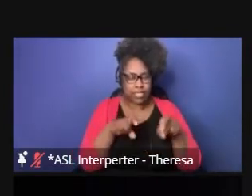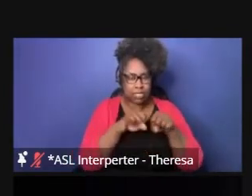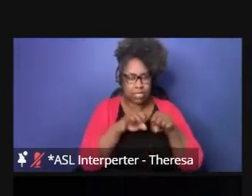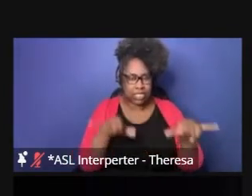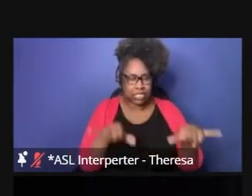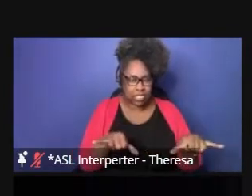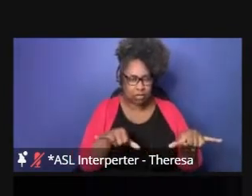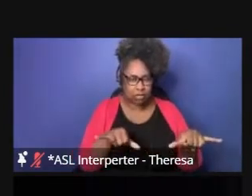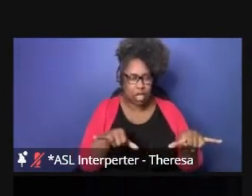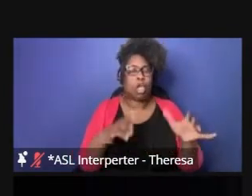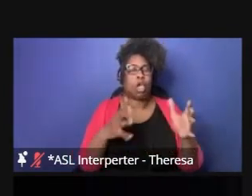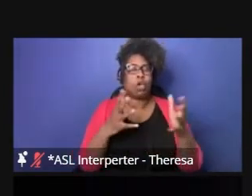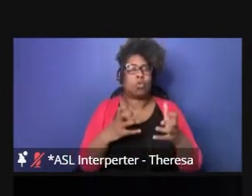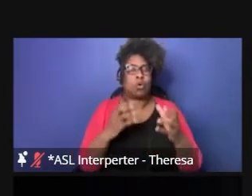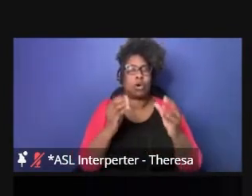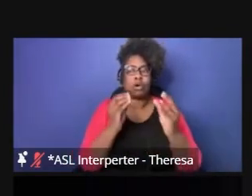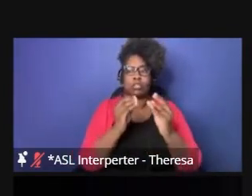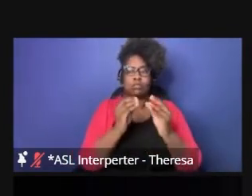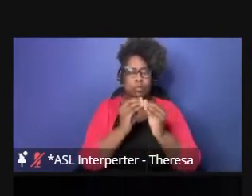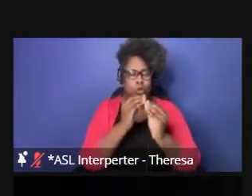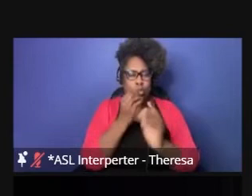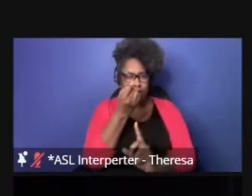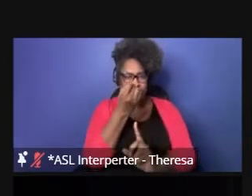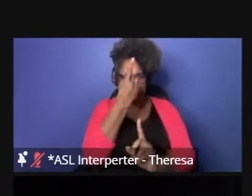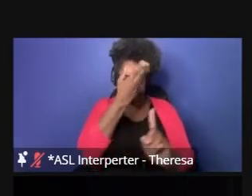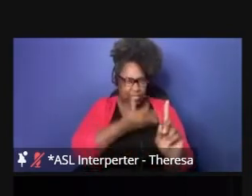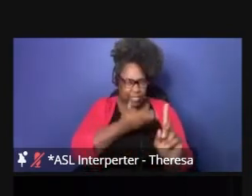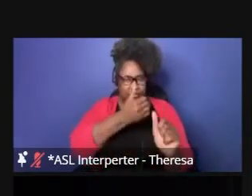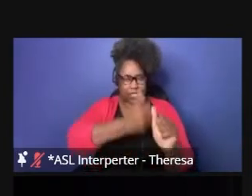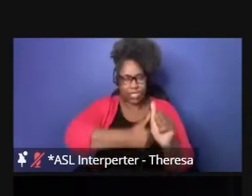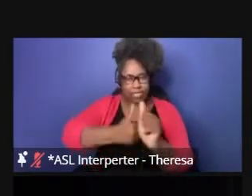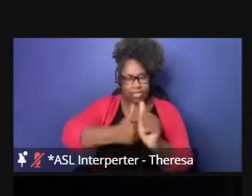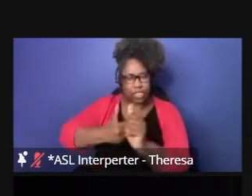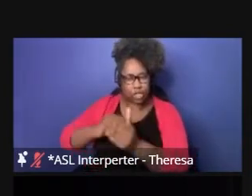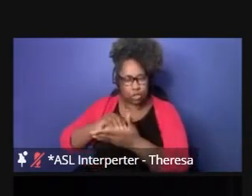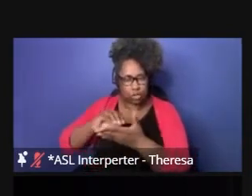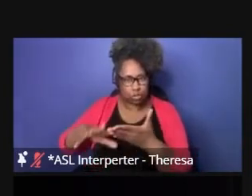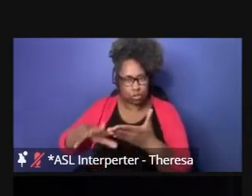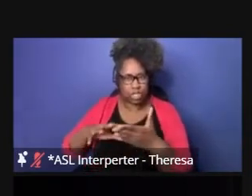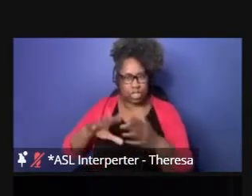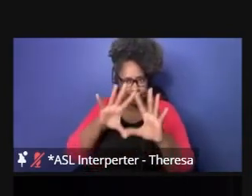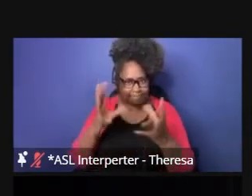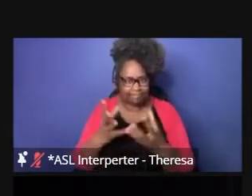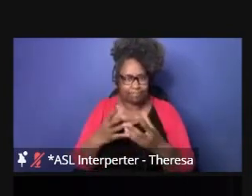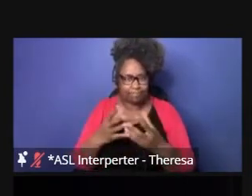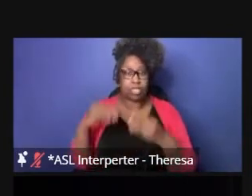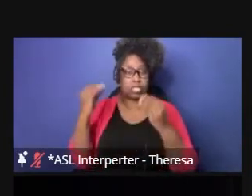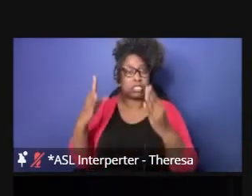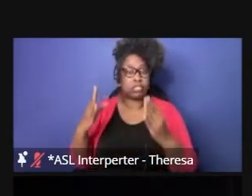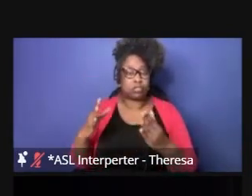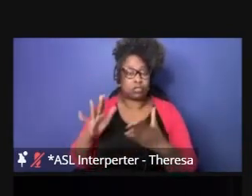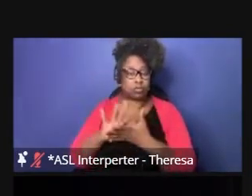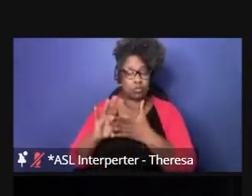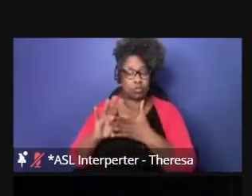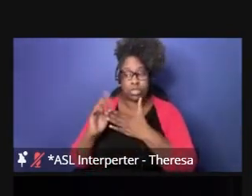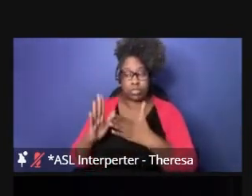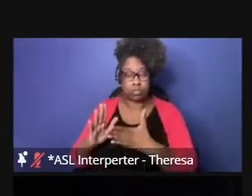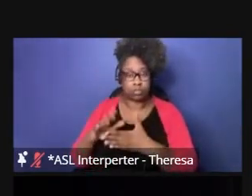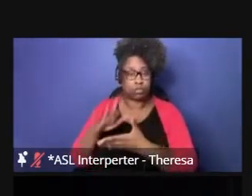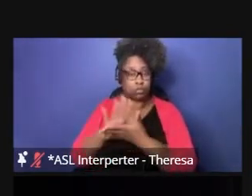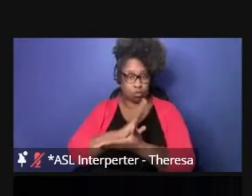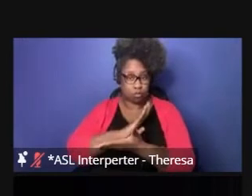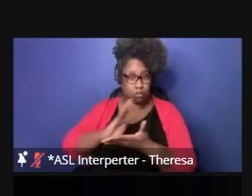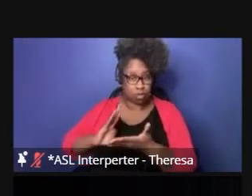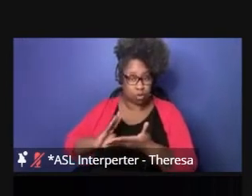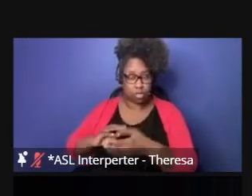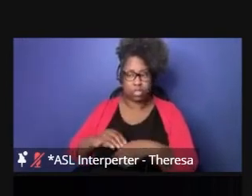complete picture of each student and value the investment that teachers, school leaders, and local school boards make in